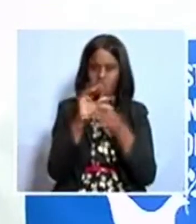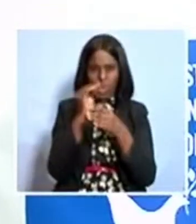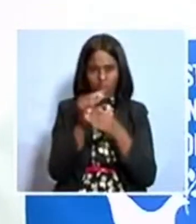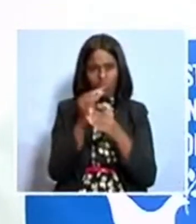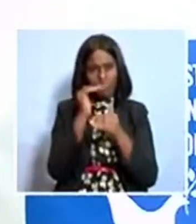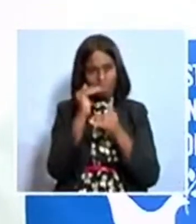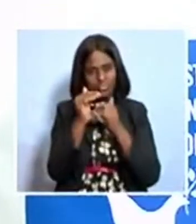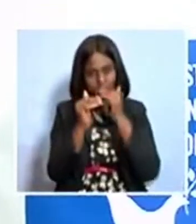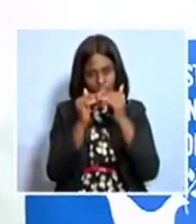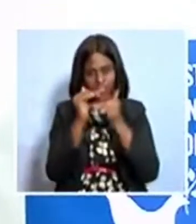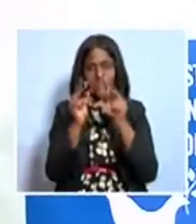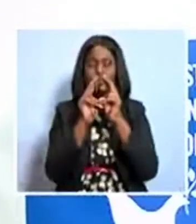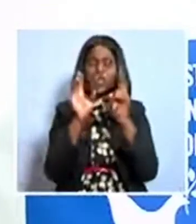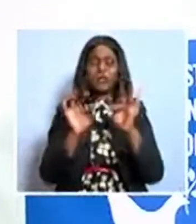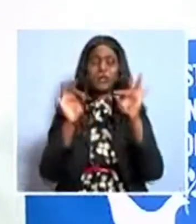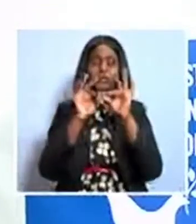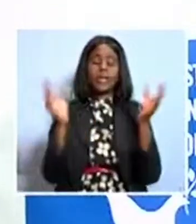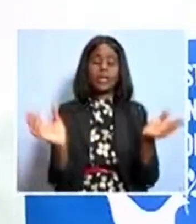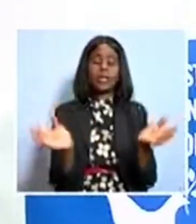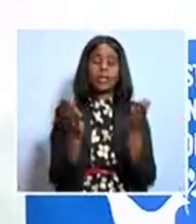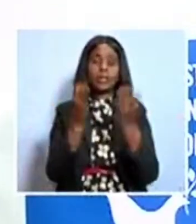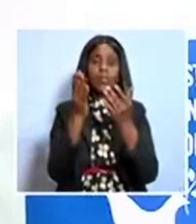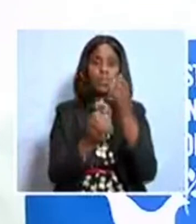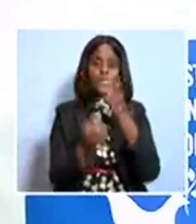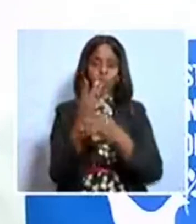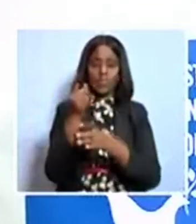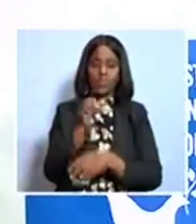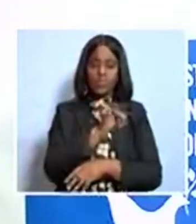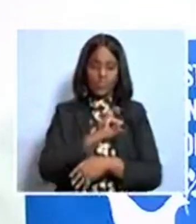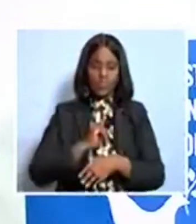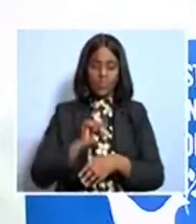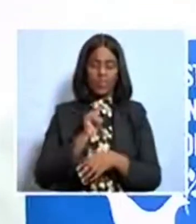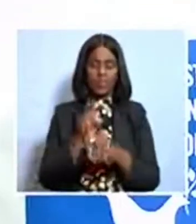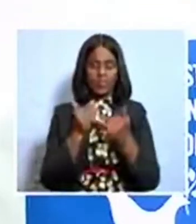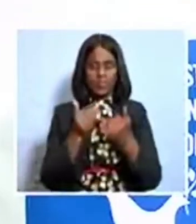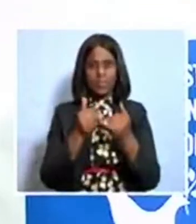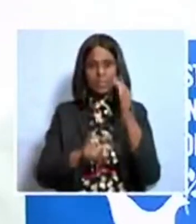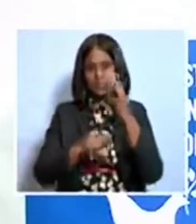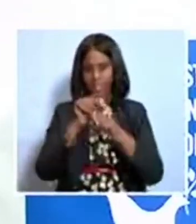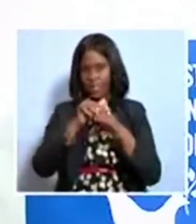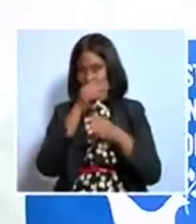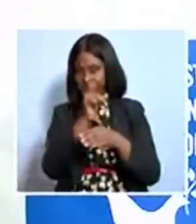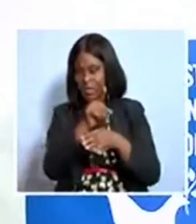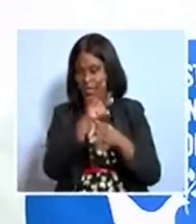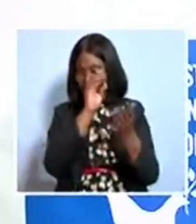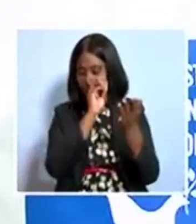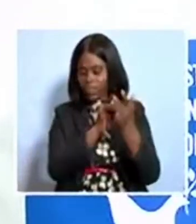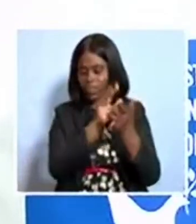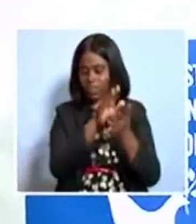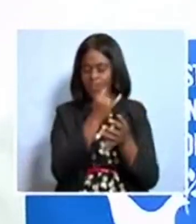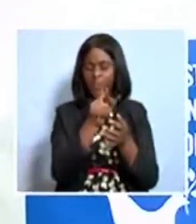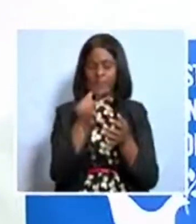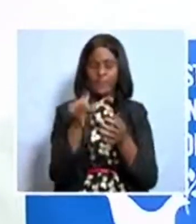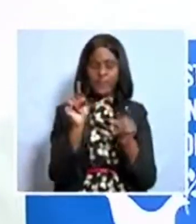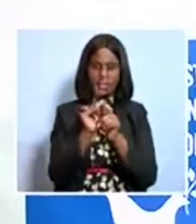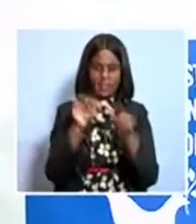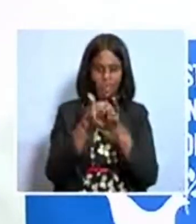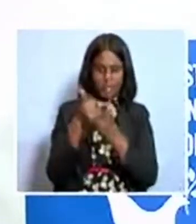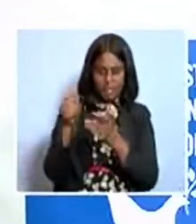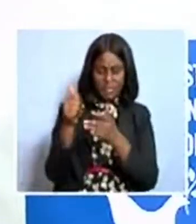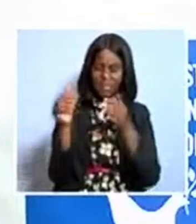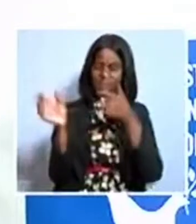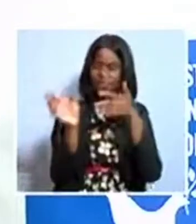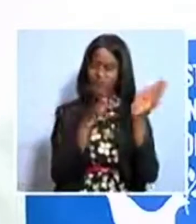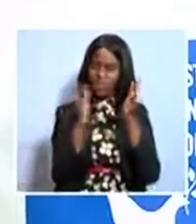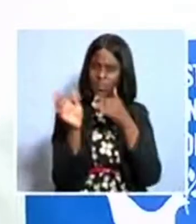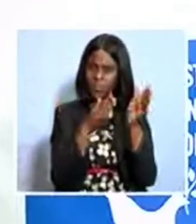it's important that as we promote the growth of those industries, we think about, or we factor in some of the issues related to how they impact climate and